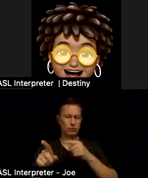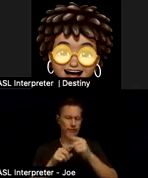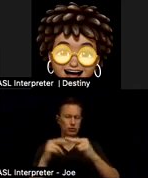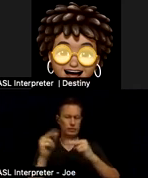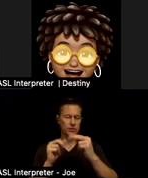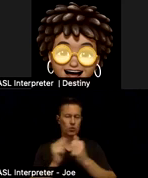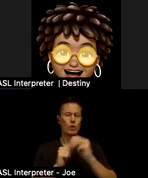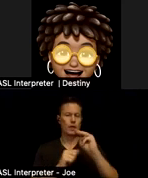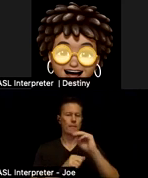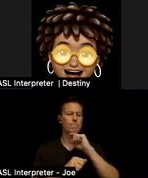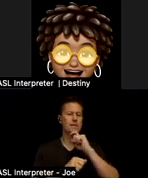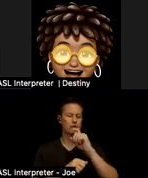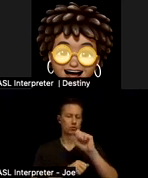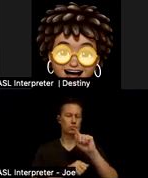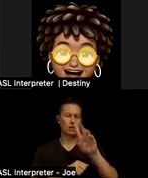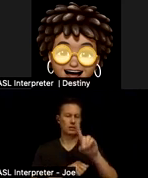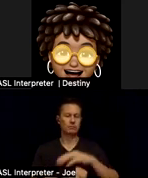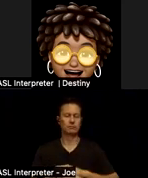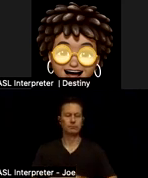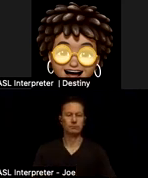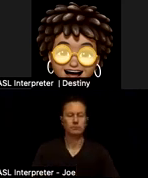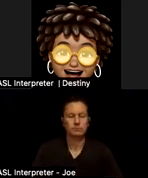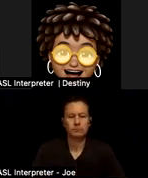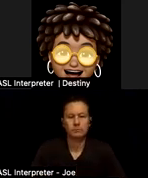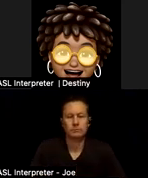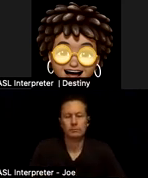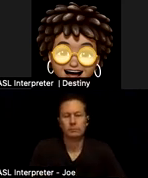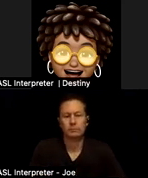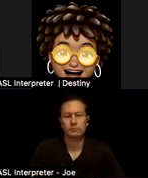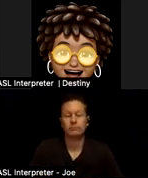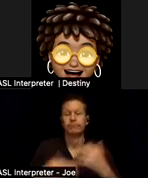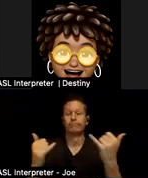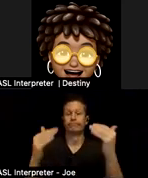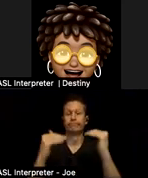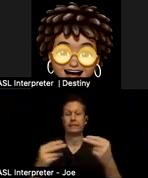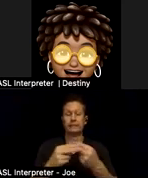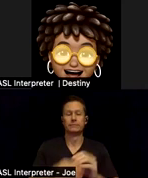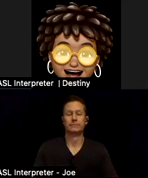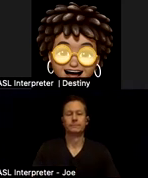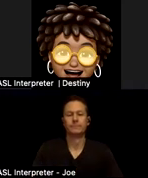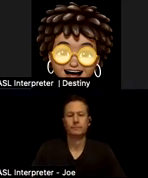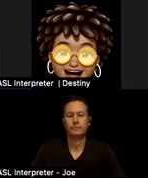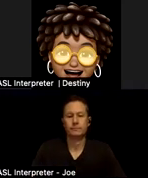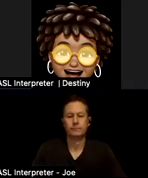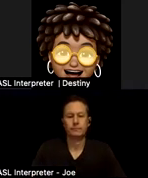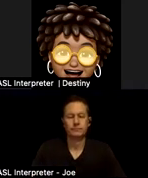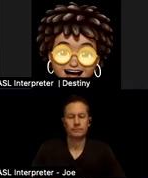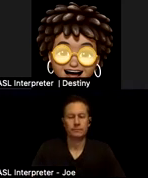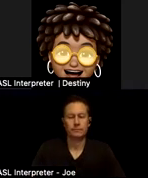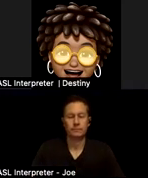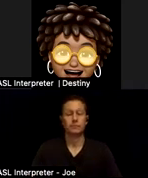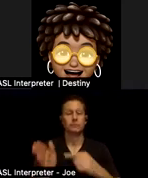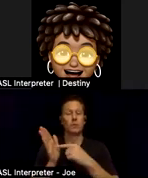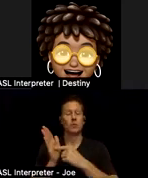What? Close that. Okay. All right. Next slide. So we've emphasized finding